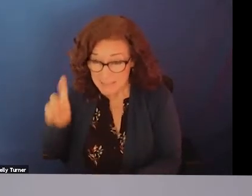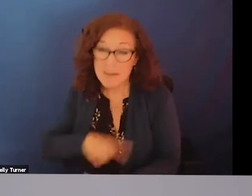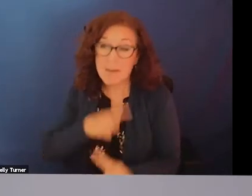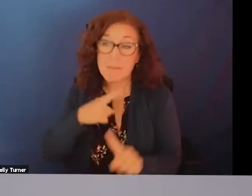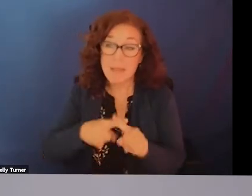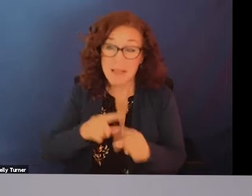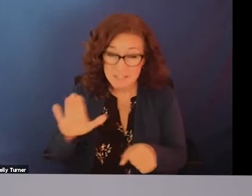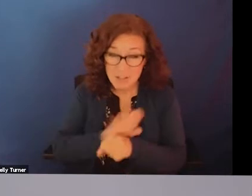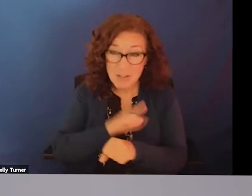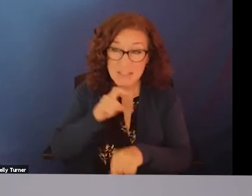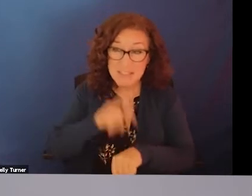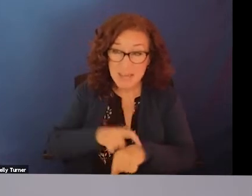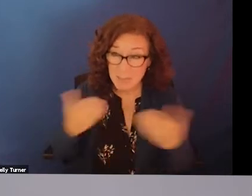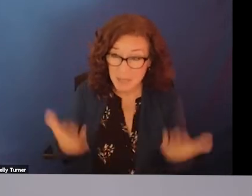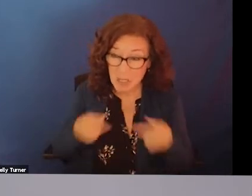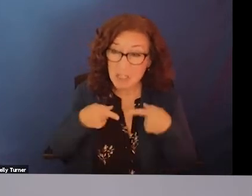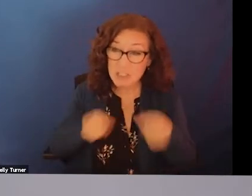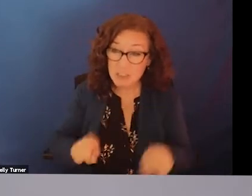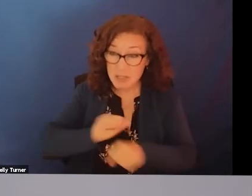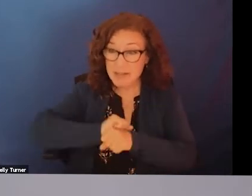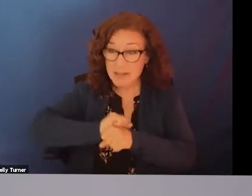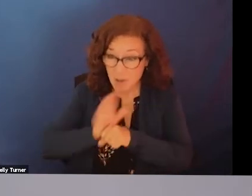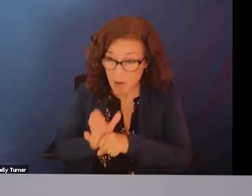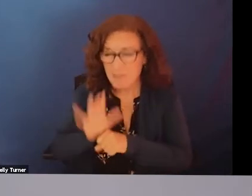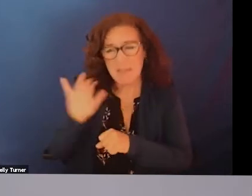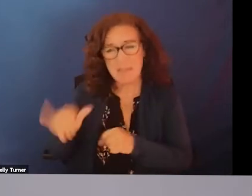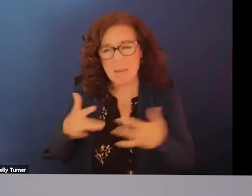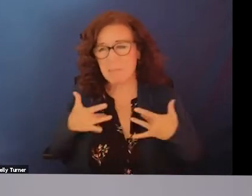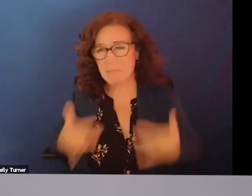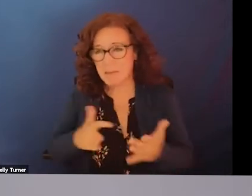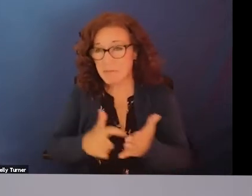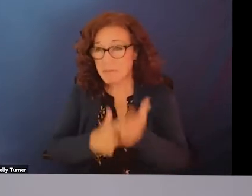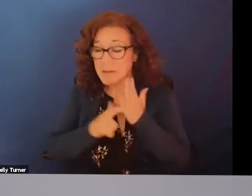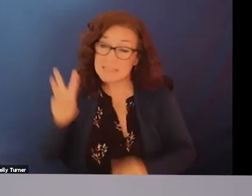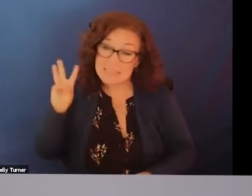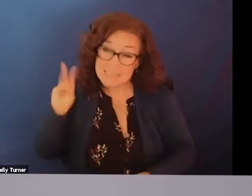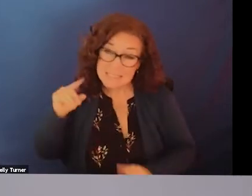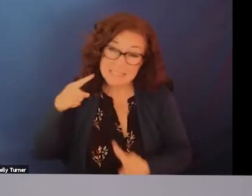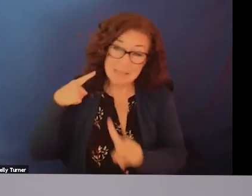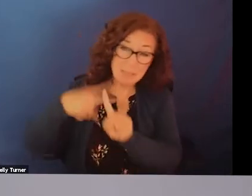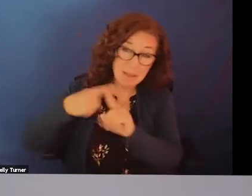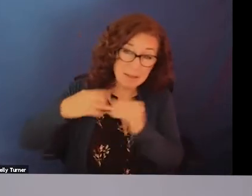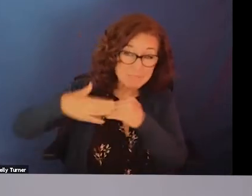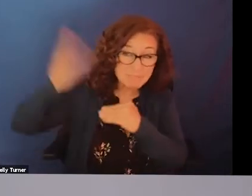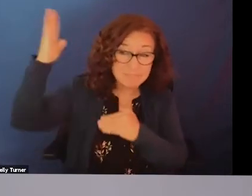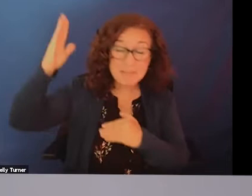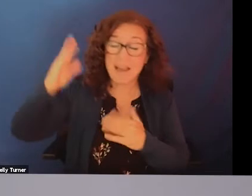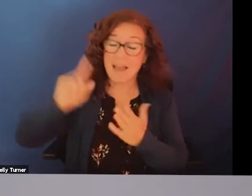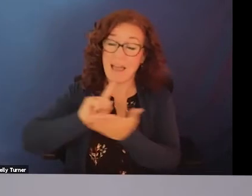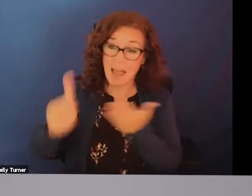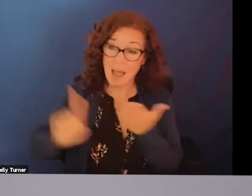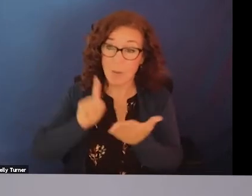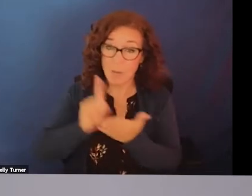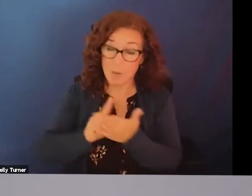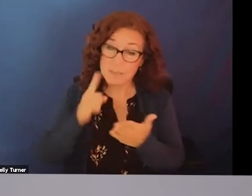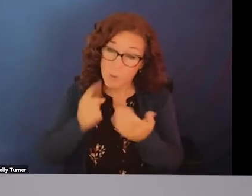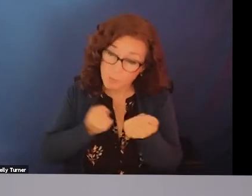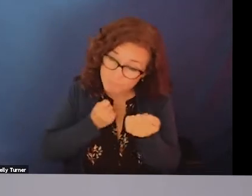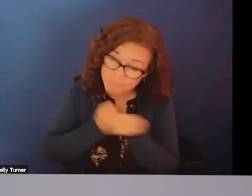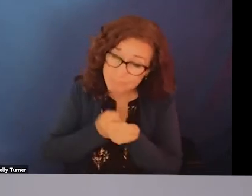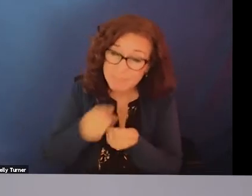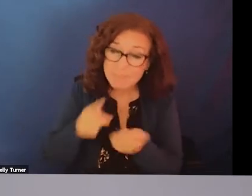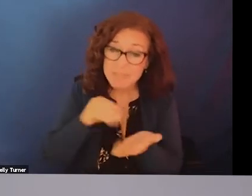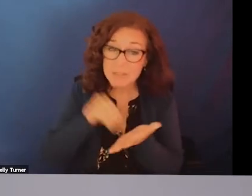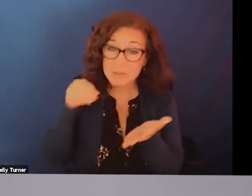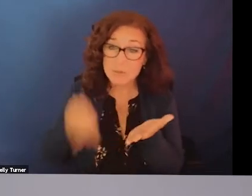which routinely required 60+ hours a week here on behalf of district students. What else did it mean for